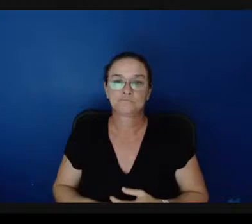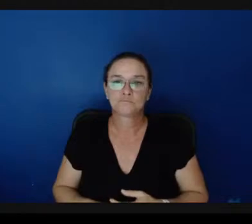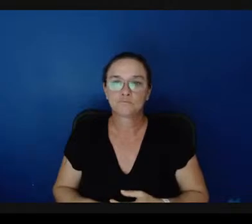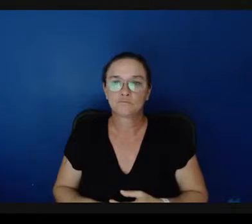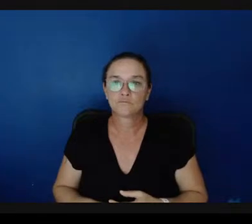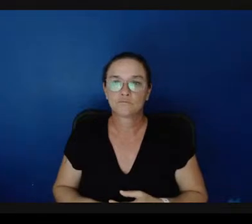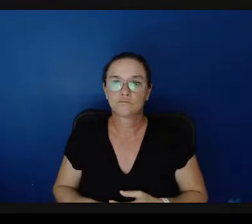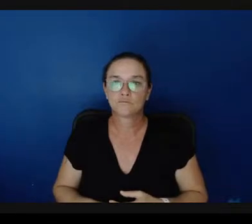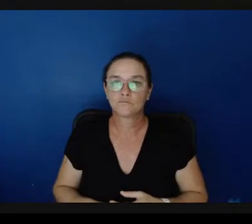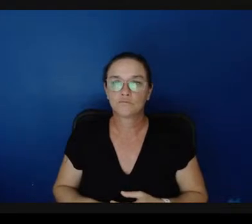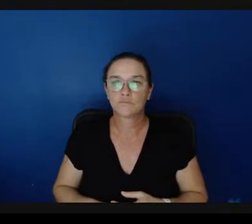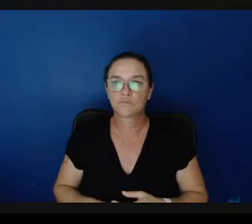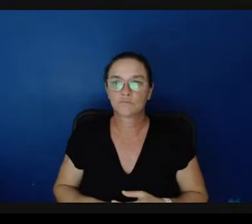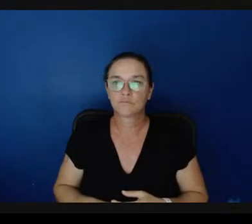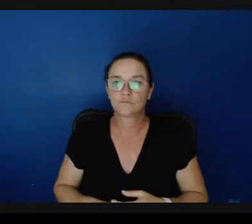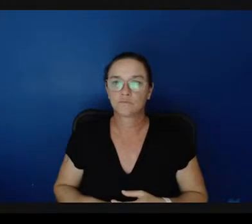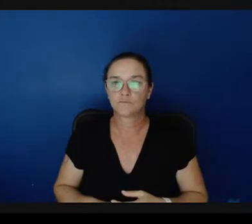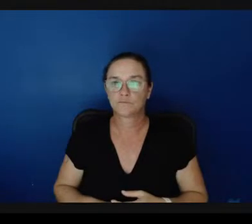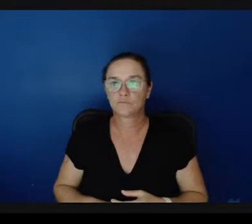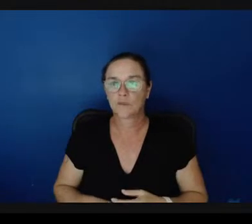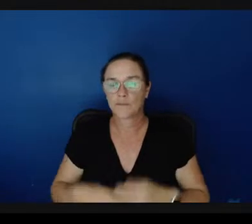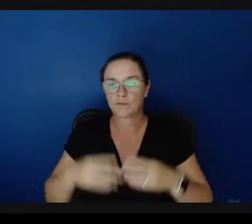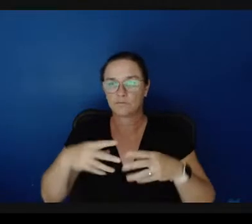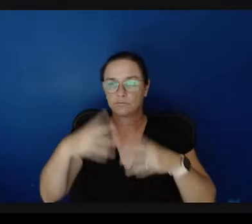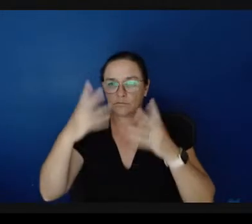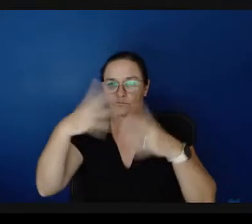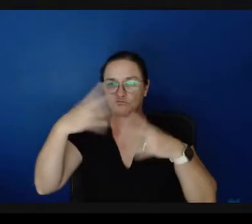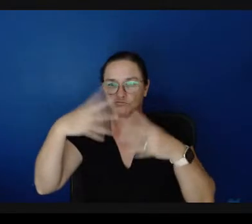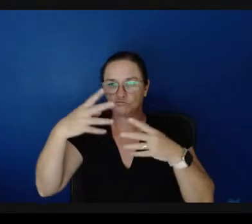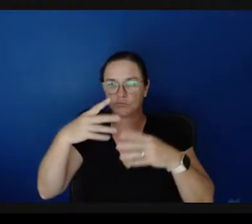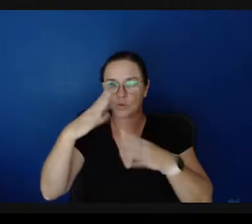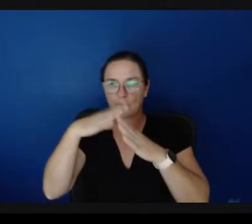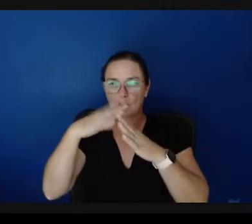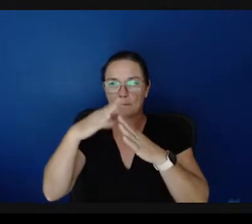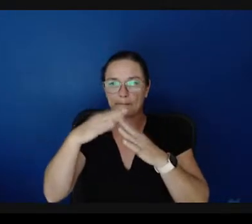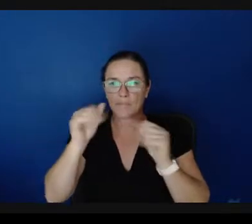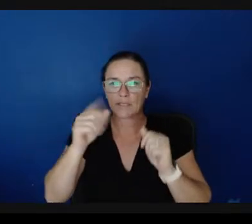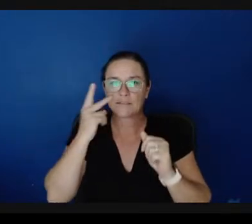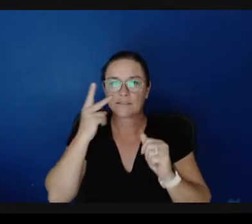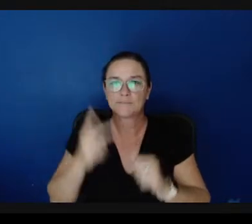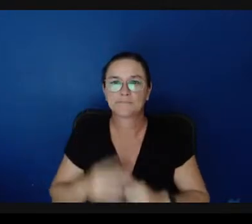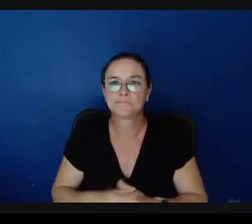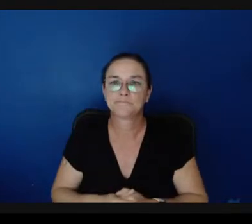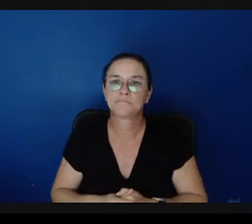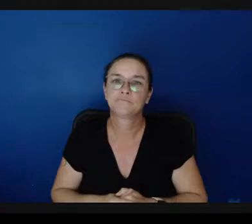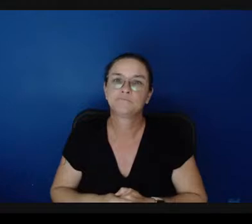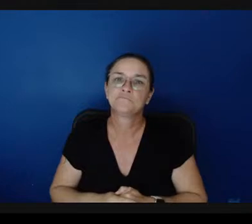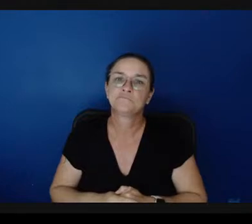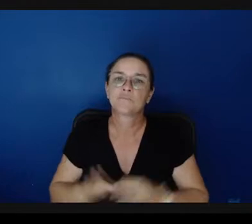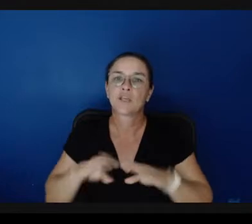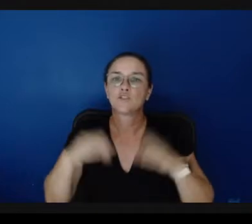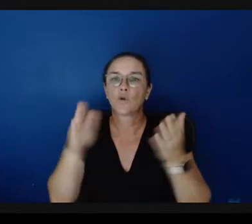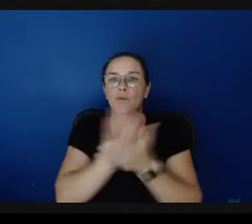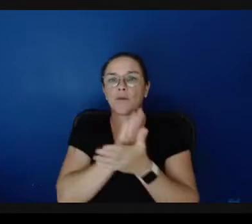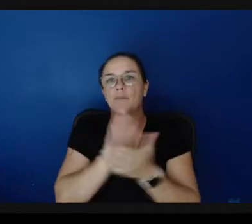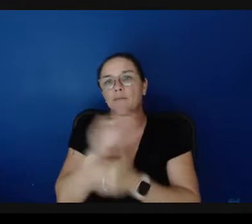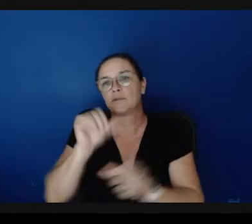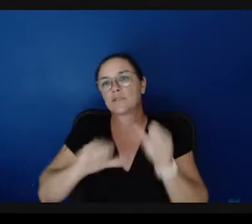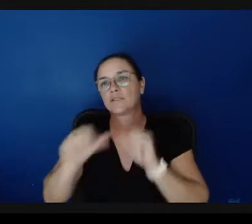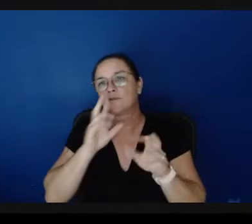been discussed here. And let me come up to the top of this paper so you can see what it is. Open paper, scientific